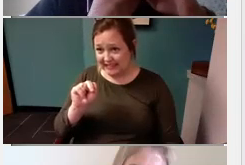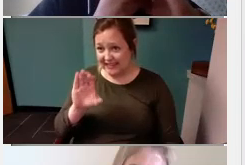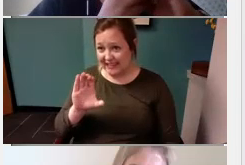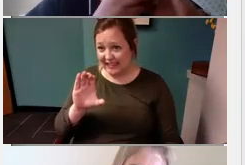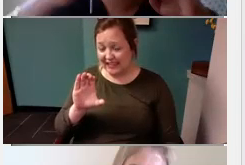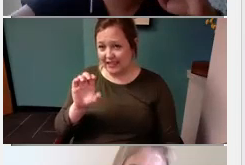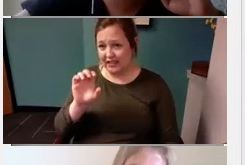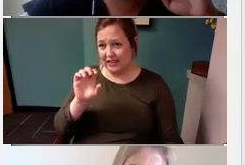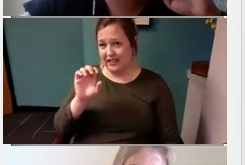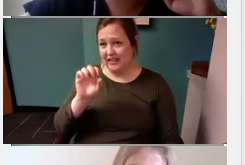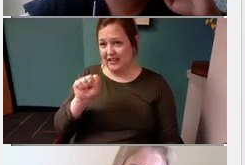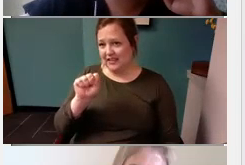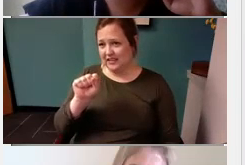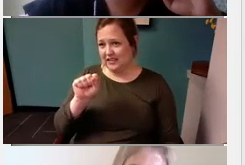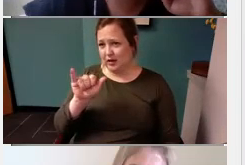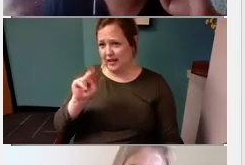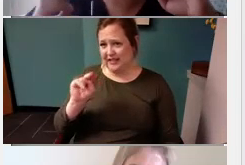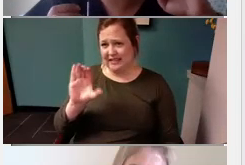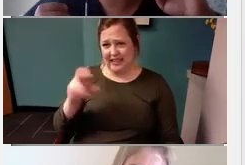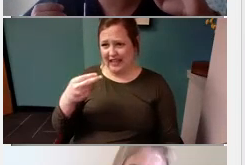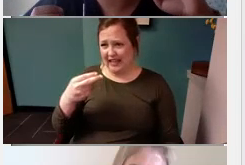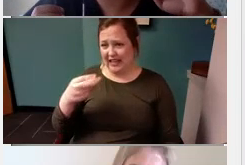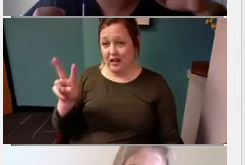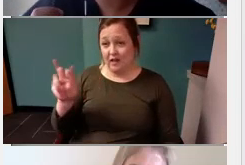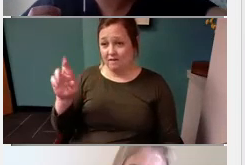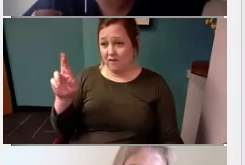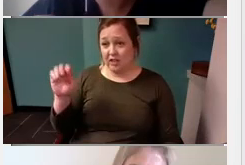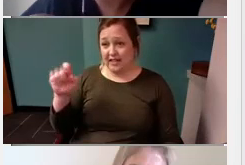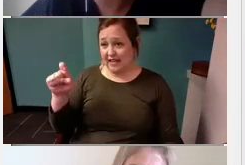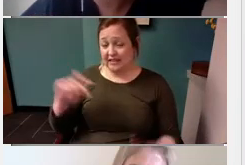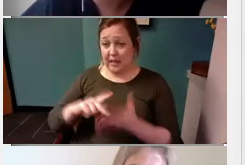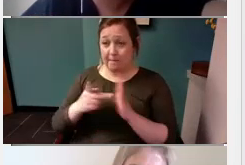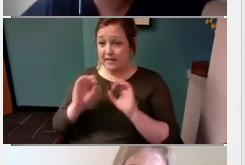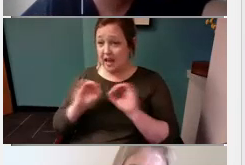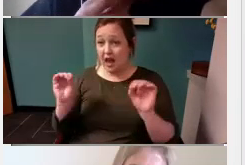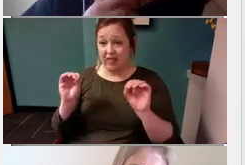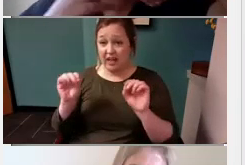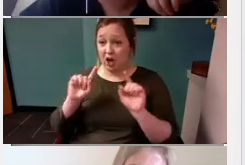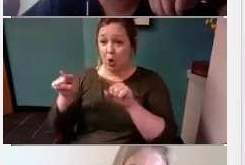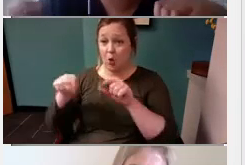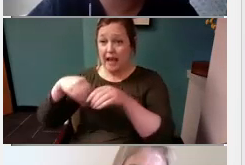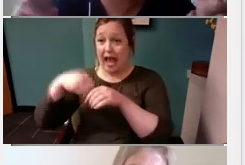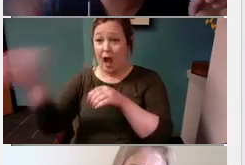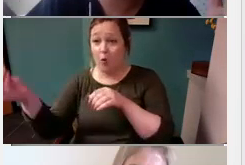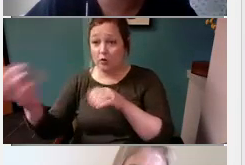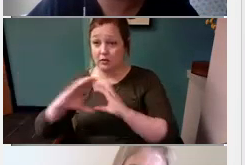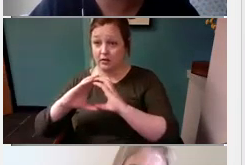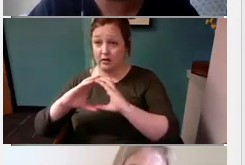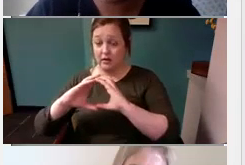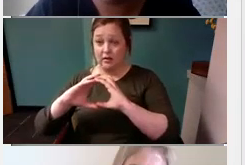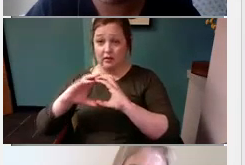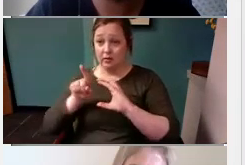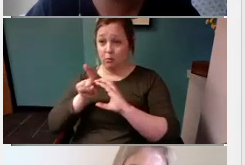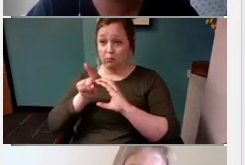vertex where no edges go out of it, but some edges can come into it, but nothing goes out, like a kitchen sink,